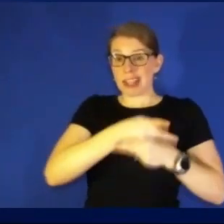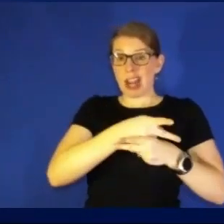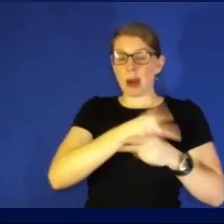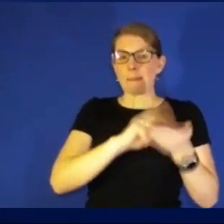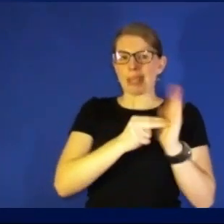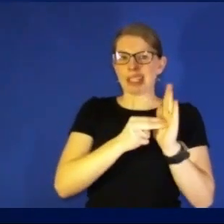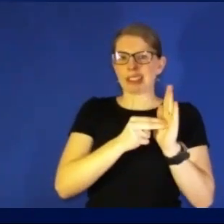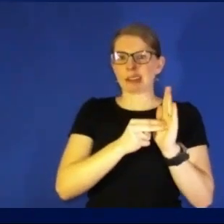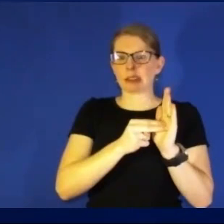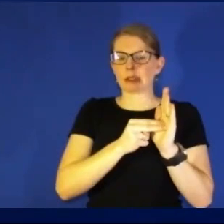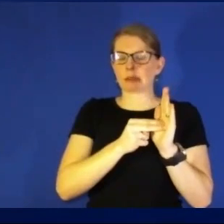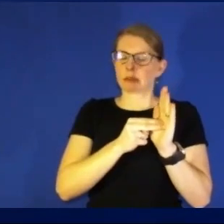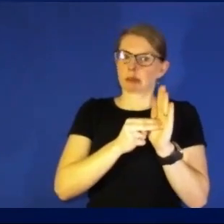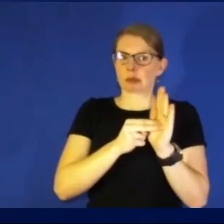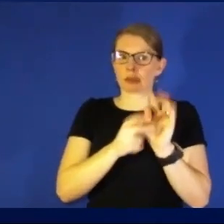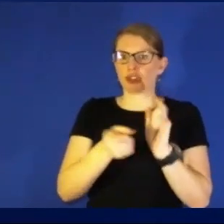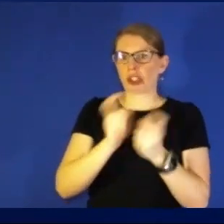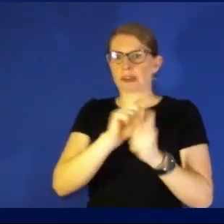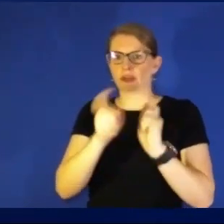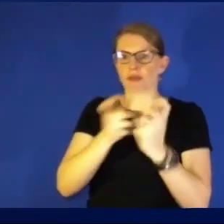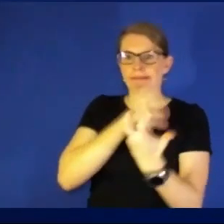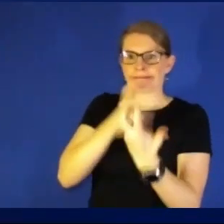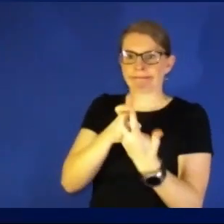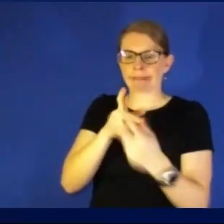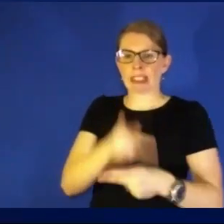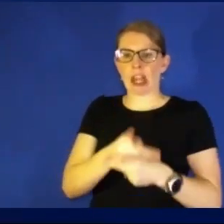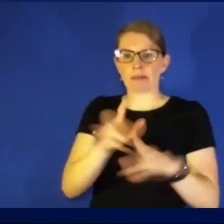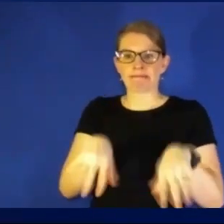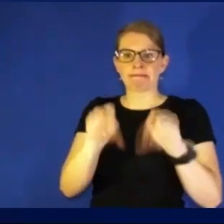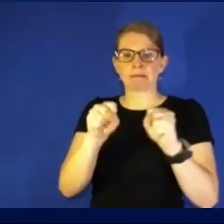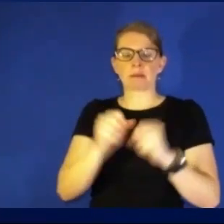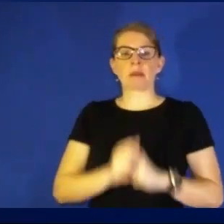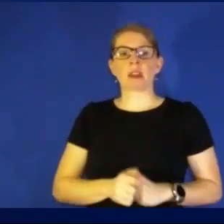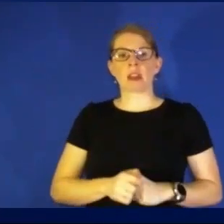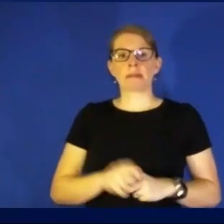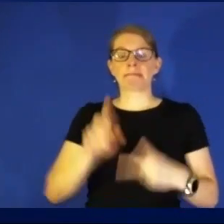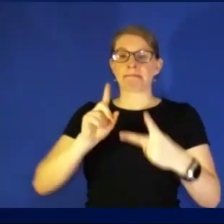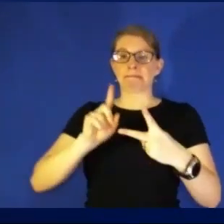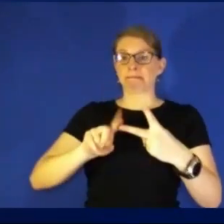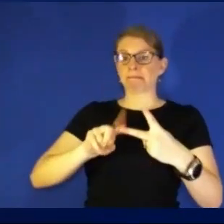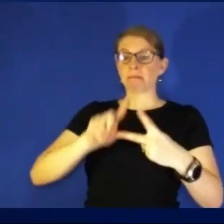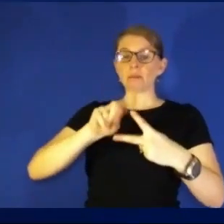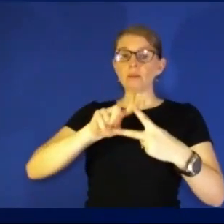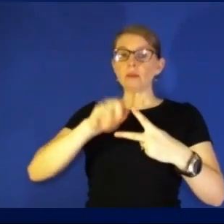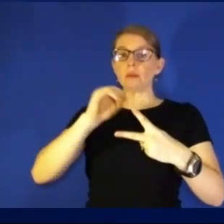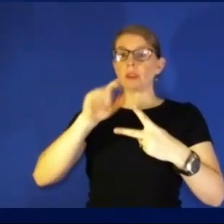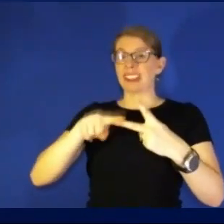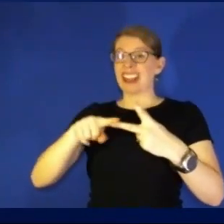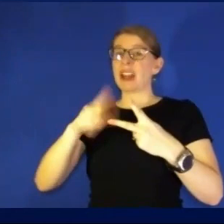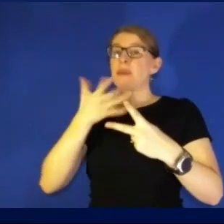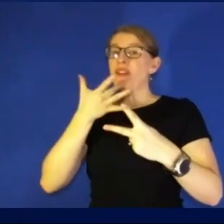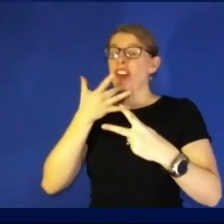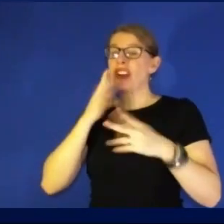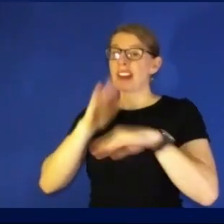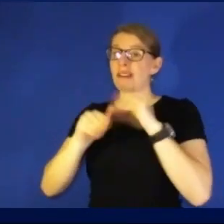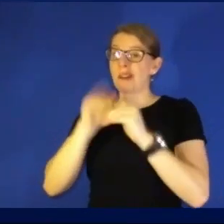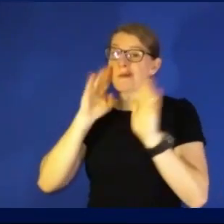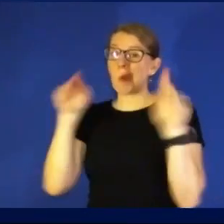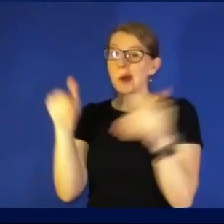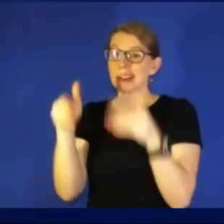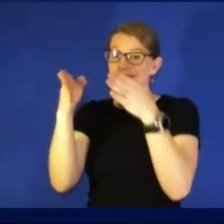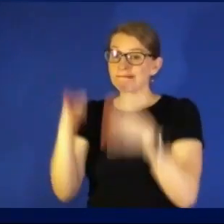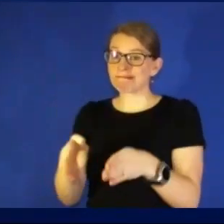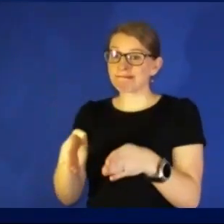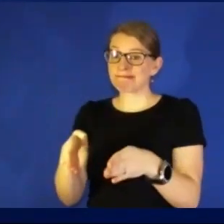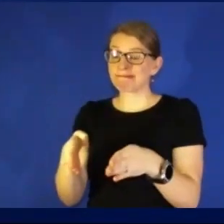and family's goals move to a place of saying, we want comfort care that's focused on best